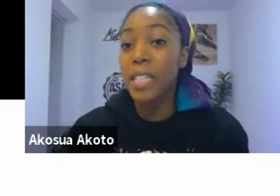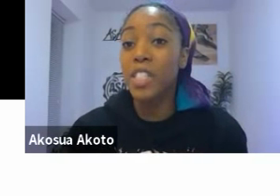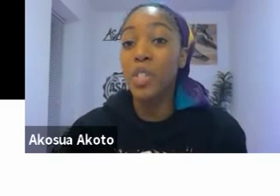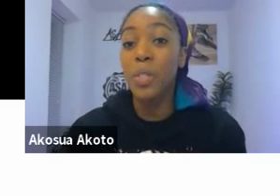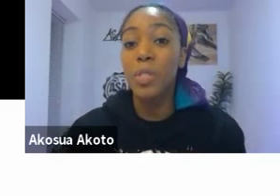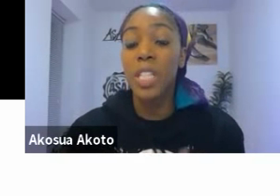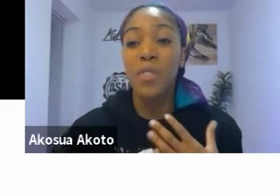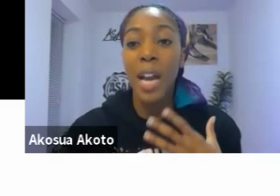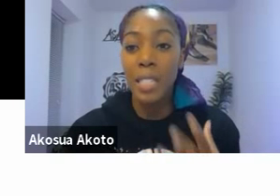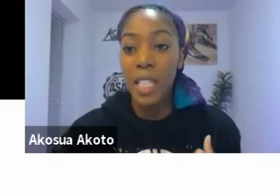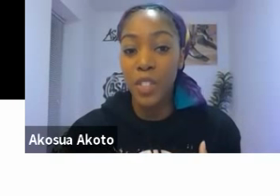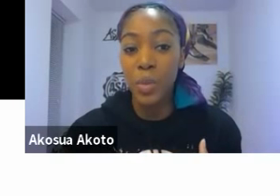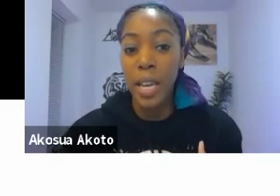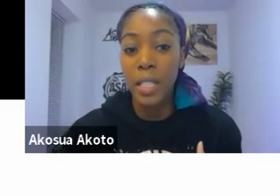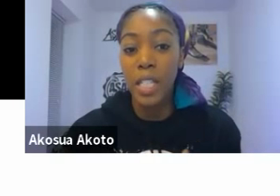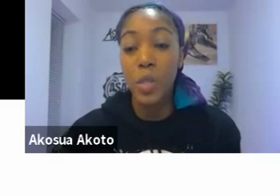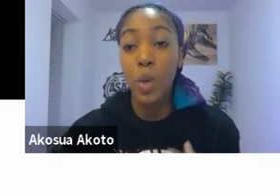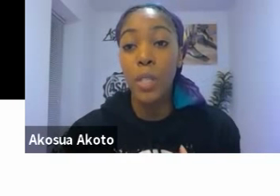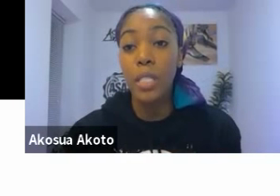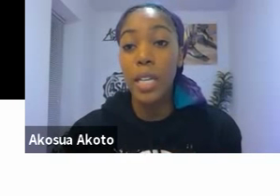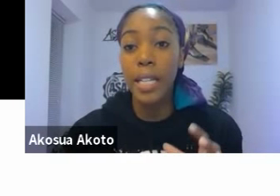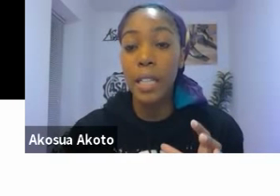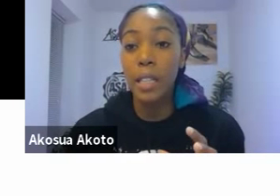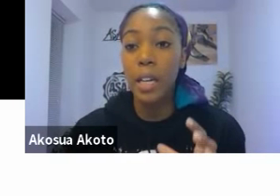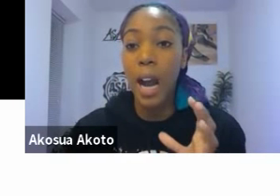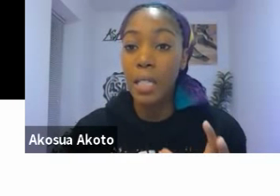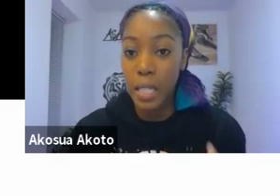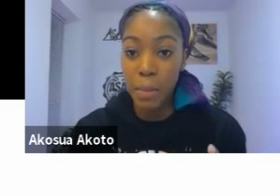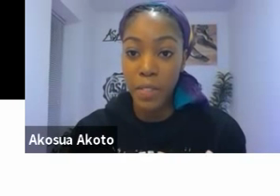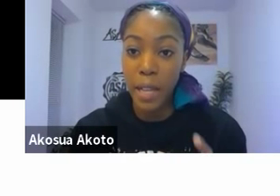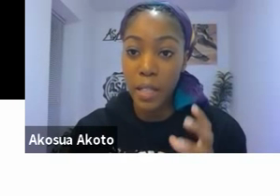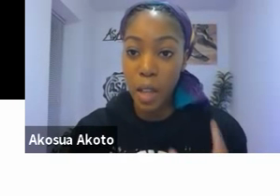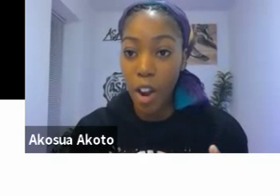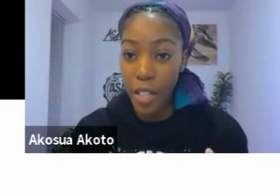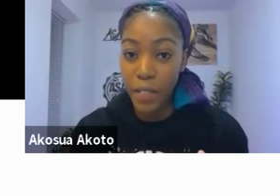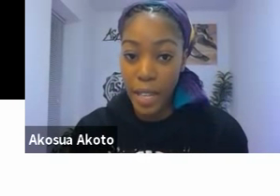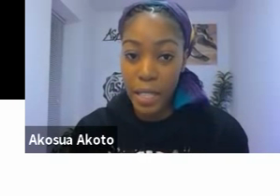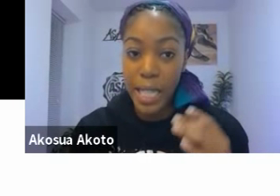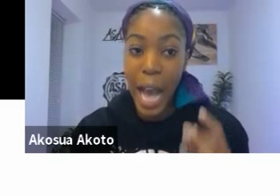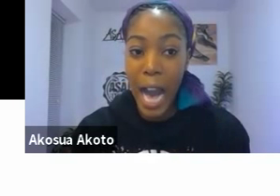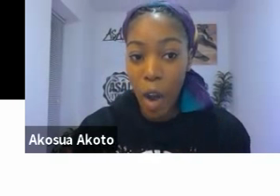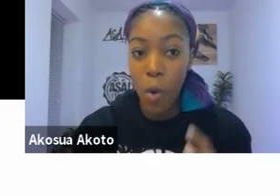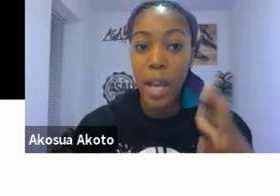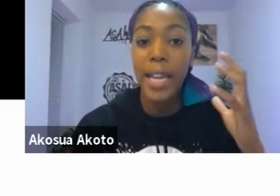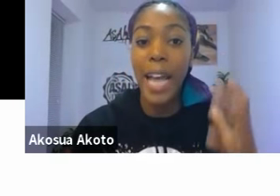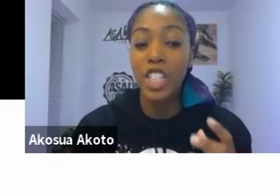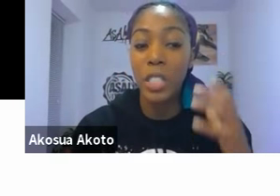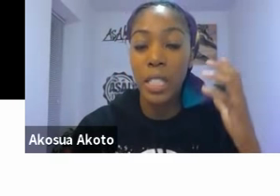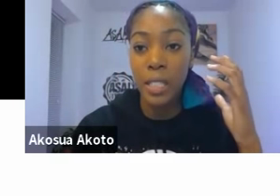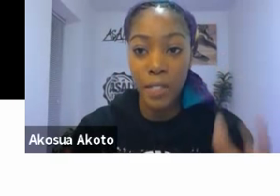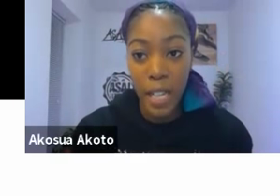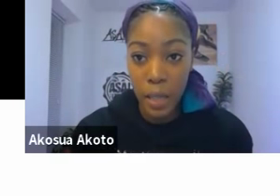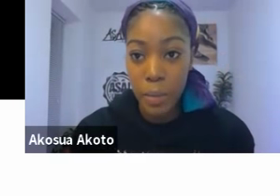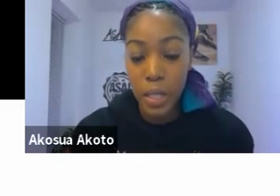was expected to do, which was to give you guys individual dances, we're going to look at the concept of dance and the art of dance and how it